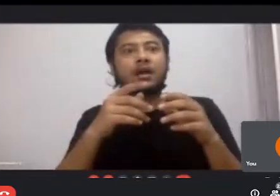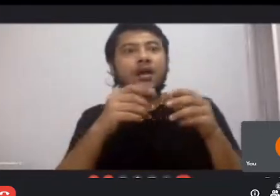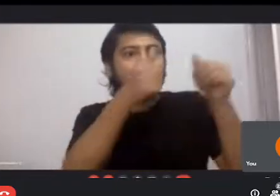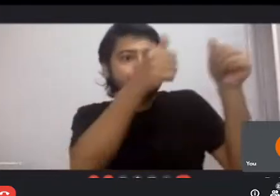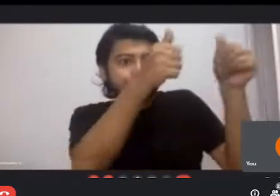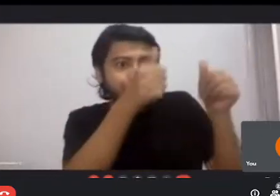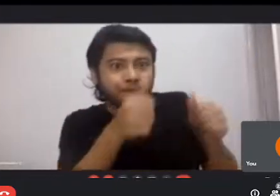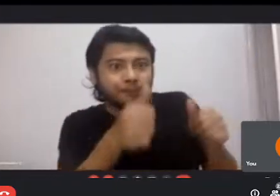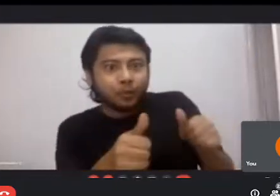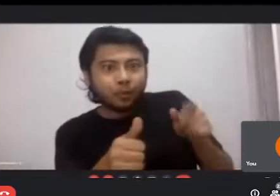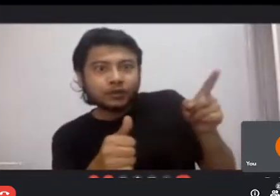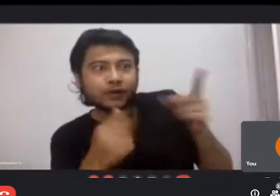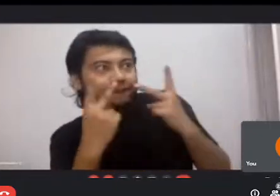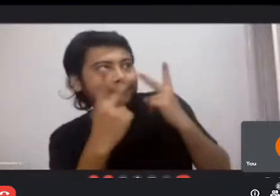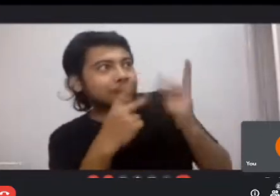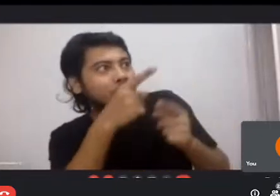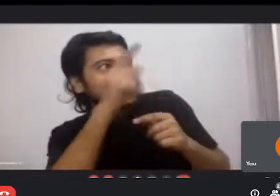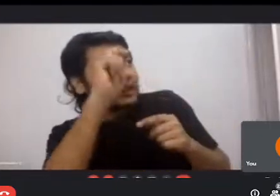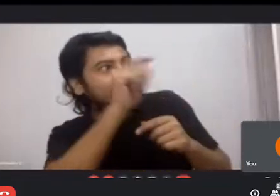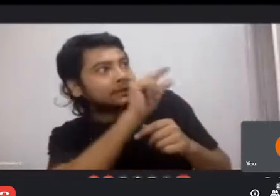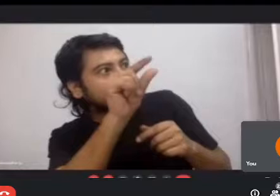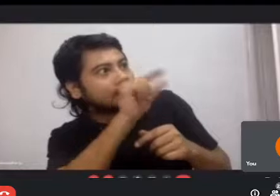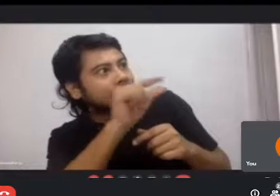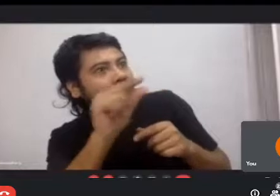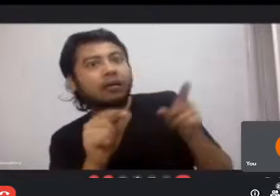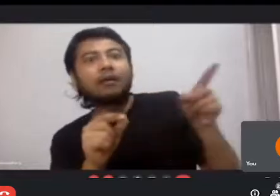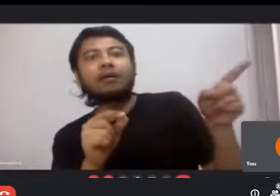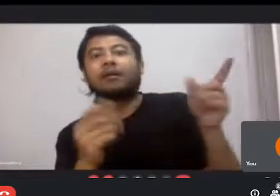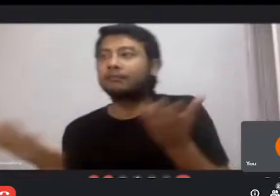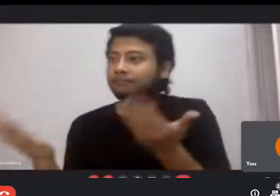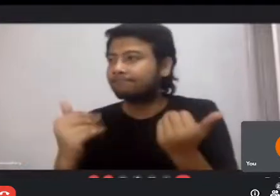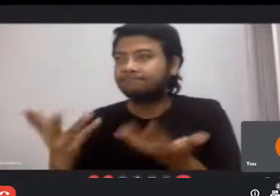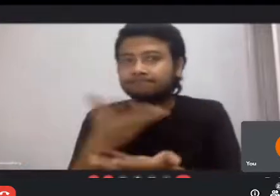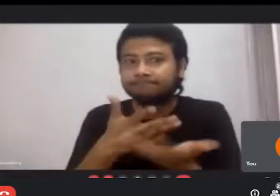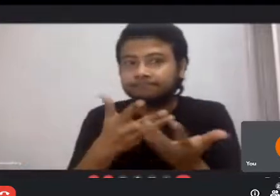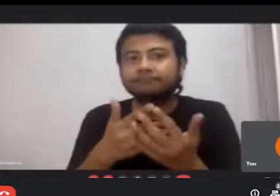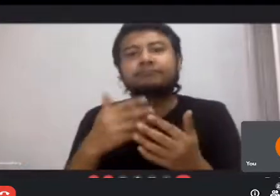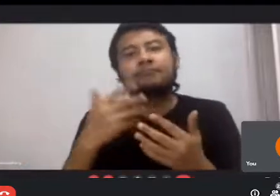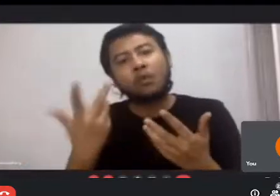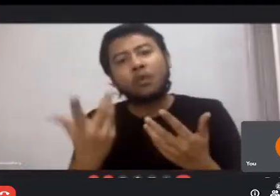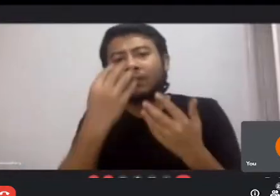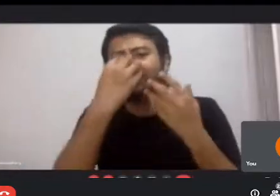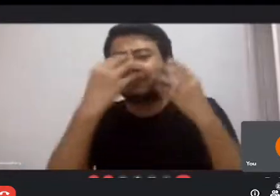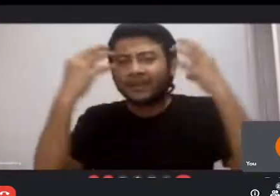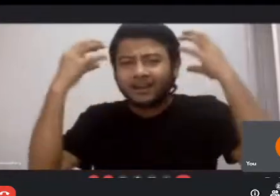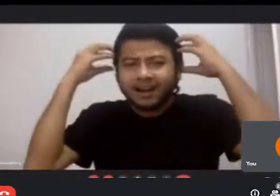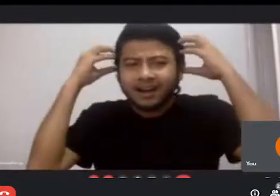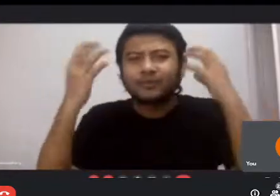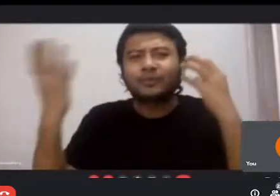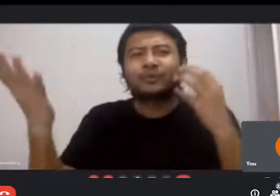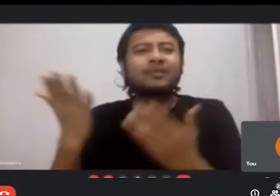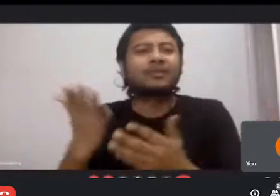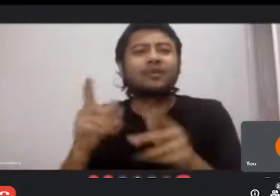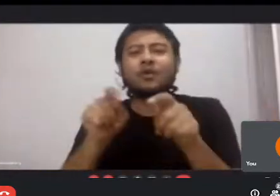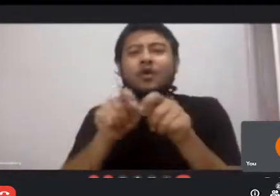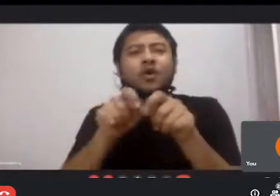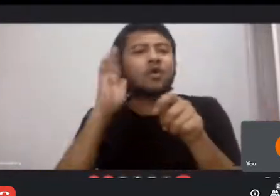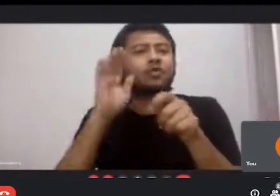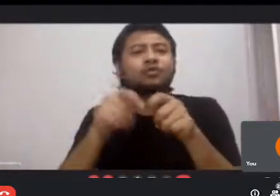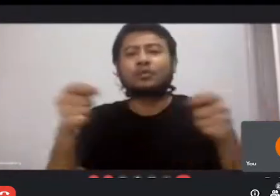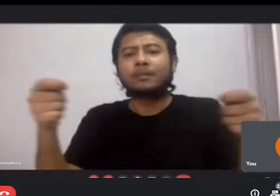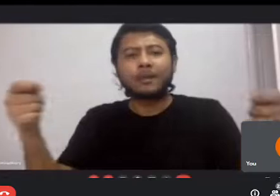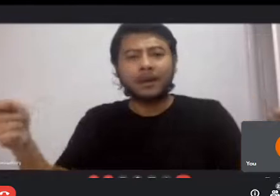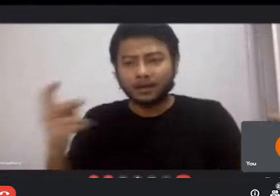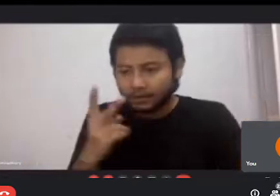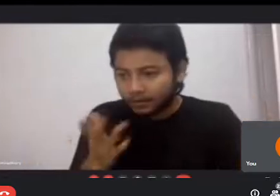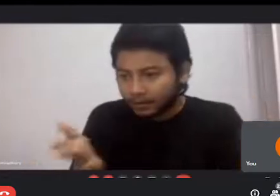cartoon or anything you might see in a newspaper, or anything you are interested in. Learners can